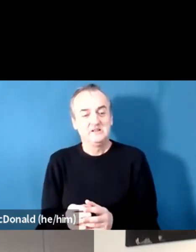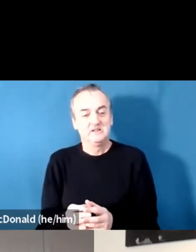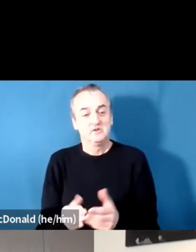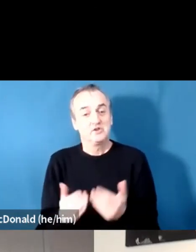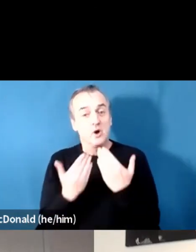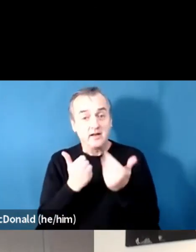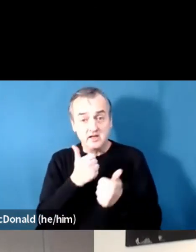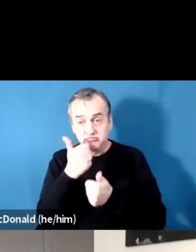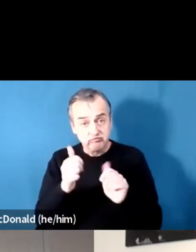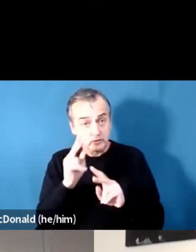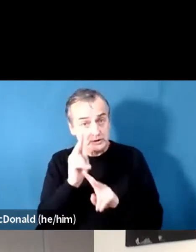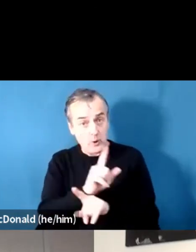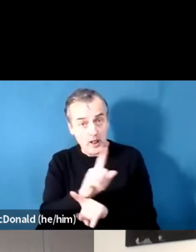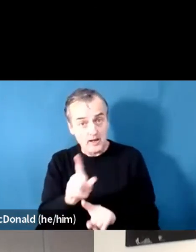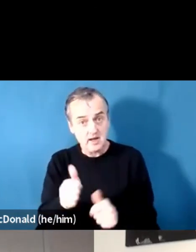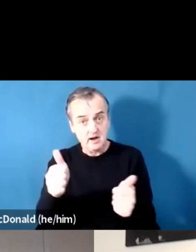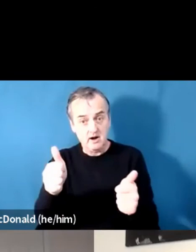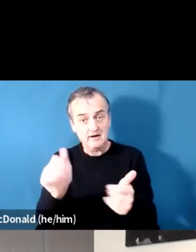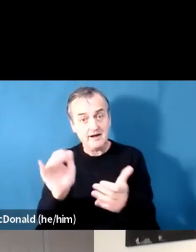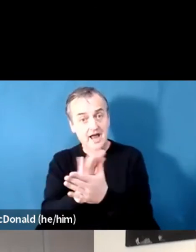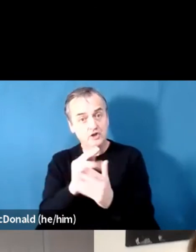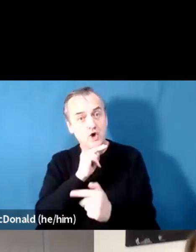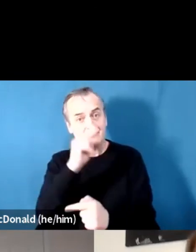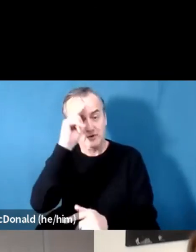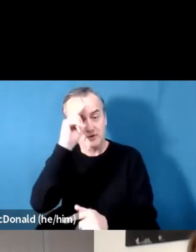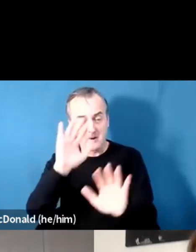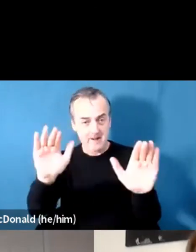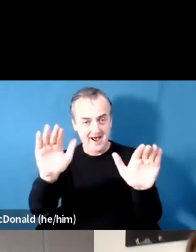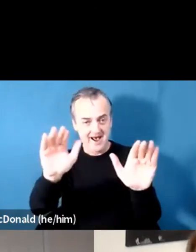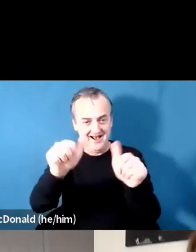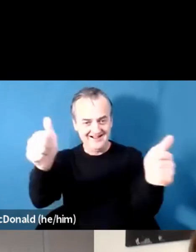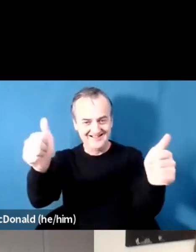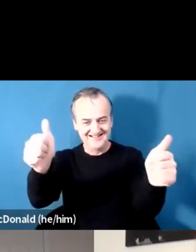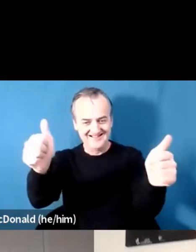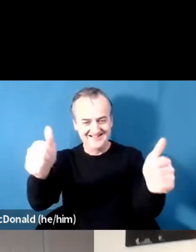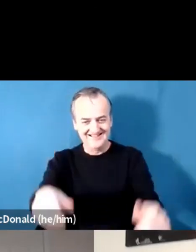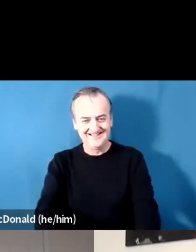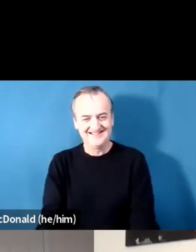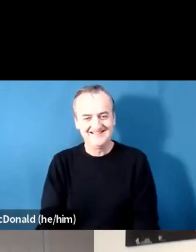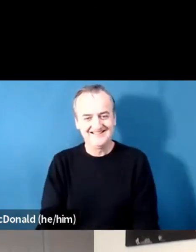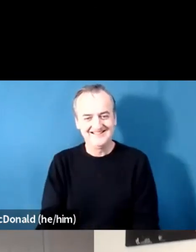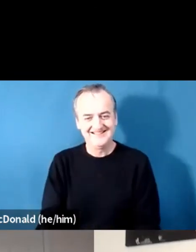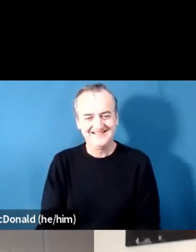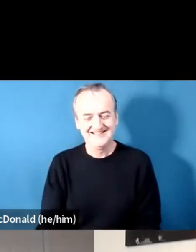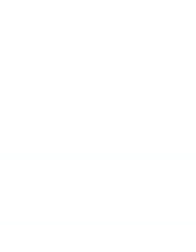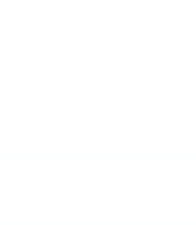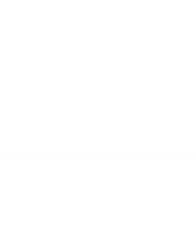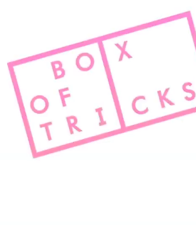Brilliant. Thank you so much, everybody. Yeah, have a fantastic day. Afternoon and take care now. Bye. Cheers.